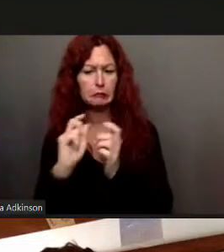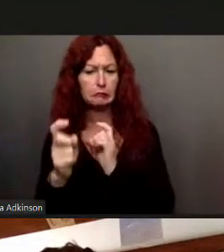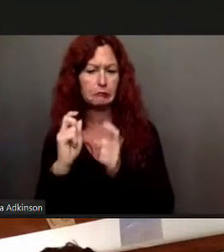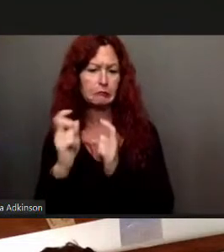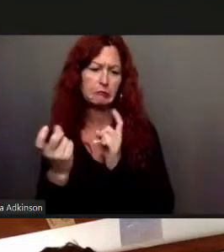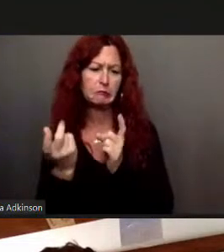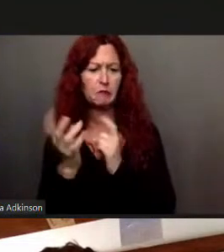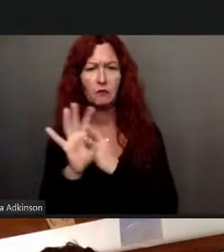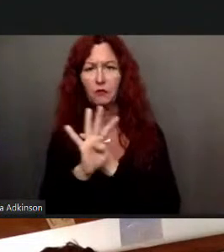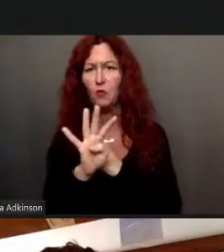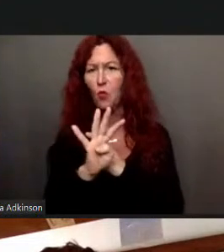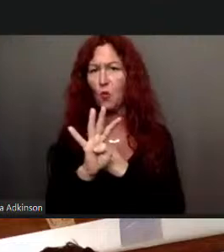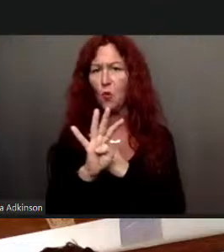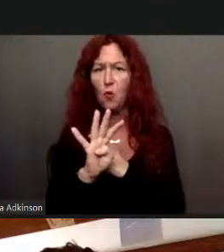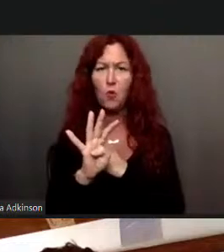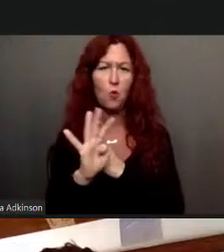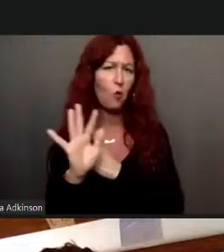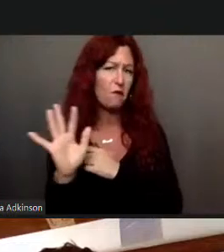and okay. That's where we've been at so far.